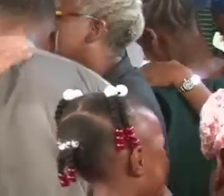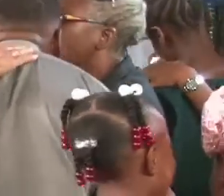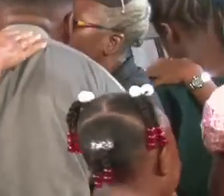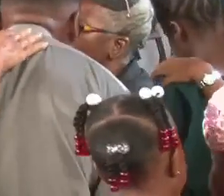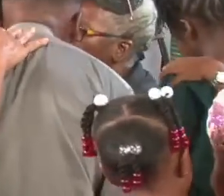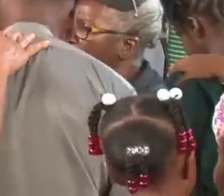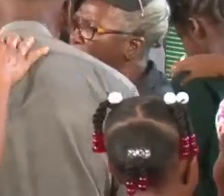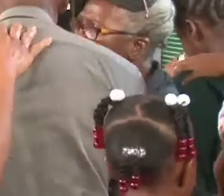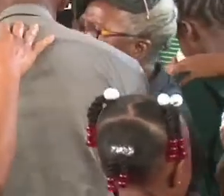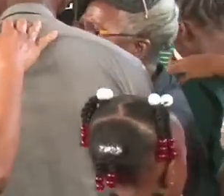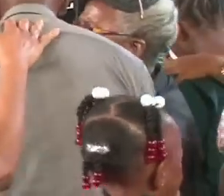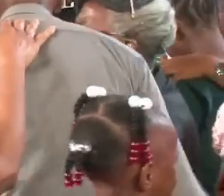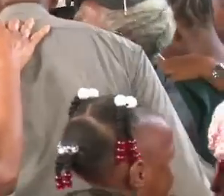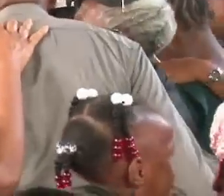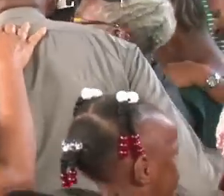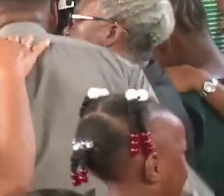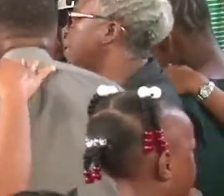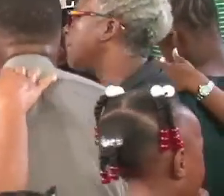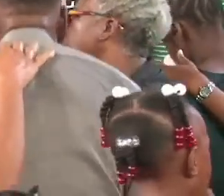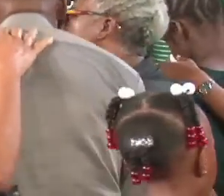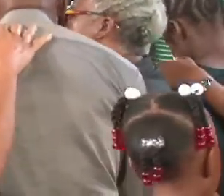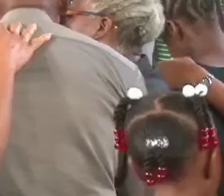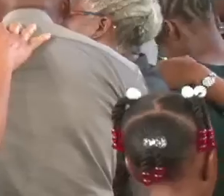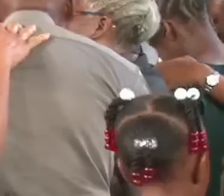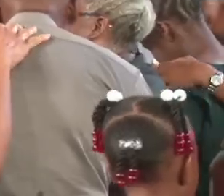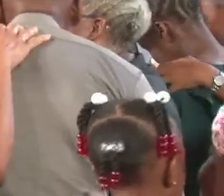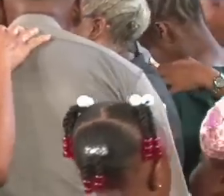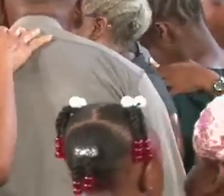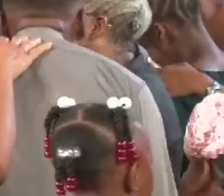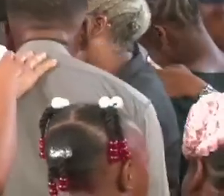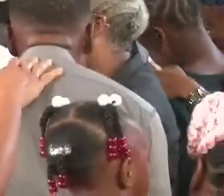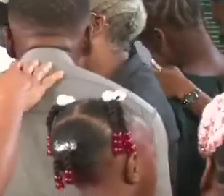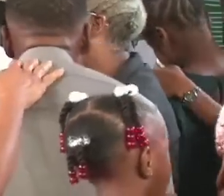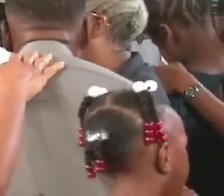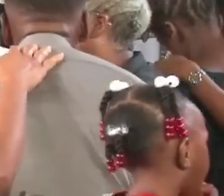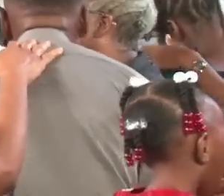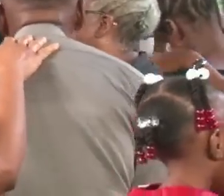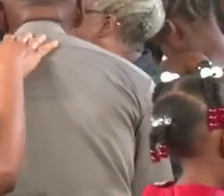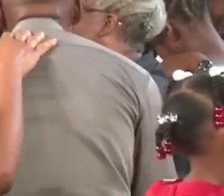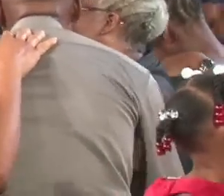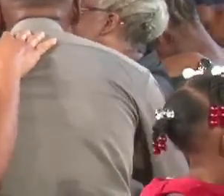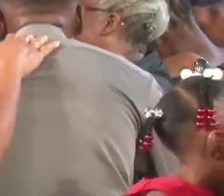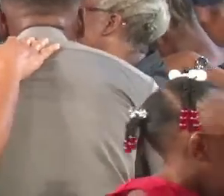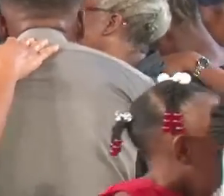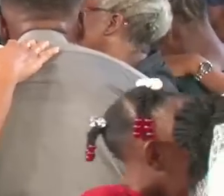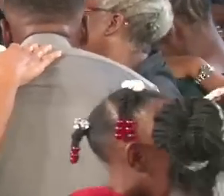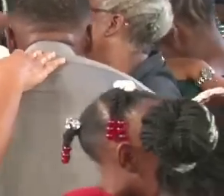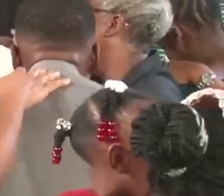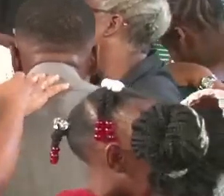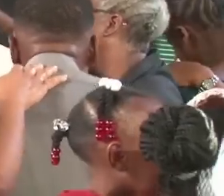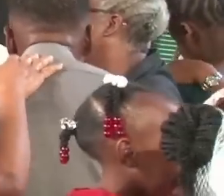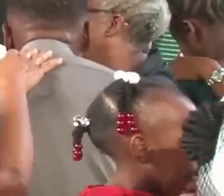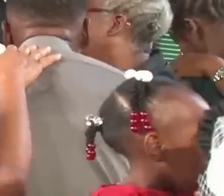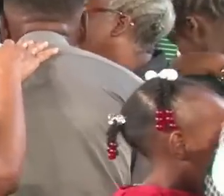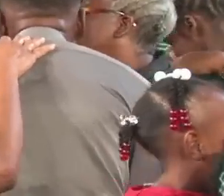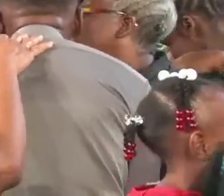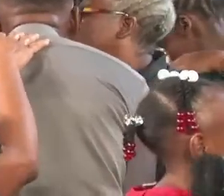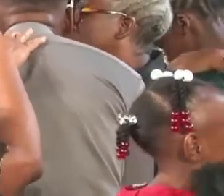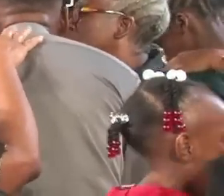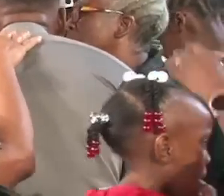I am free. I am free. Thank you, Jesus. Hallelujah. Praise